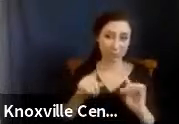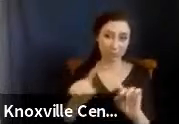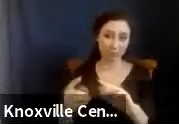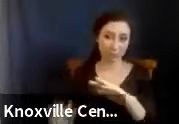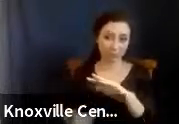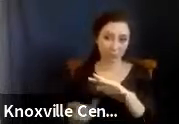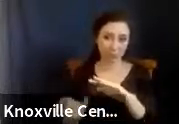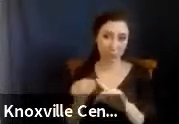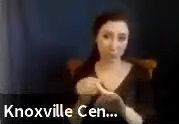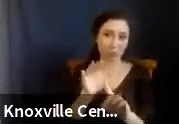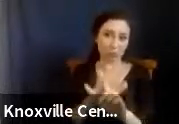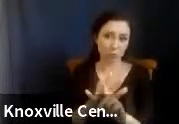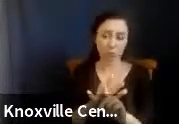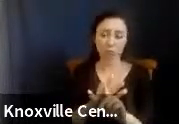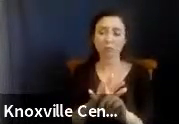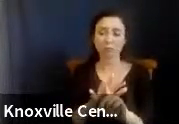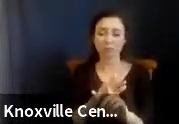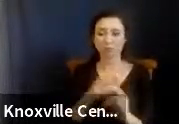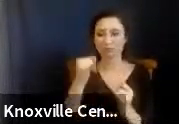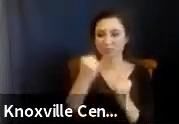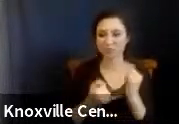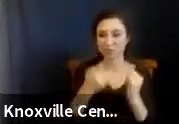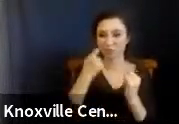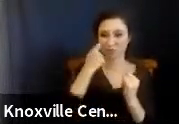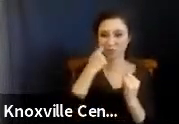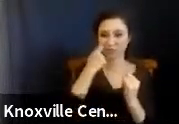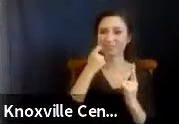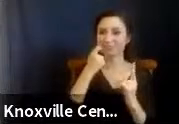their last exposure date to the case.